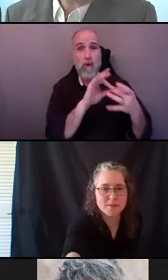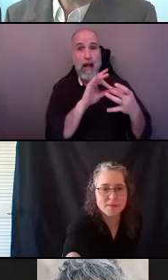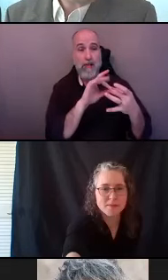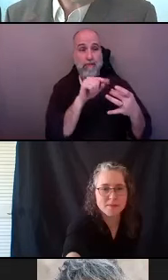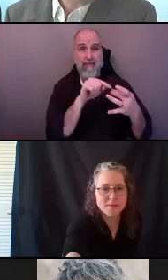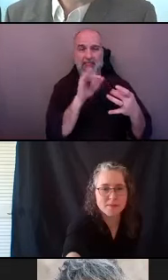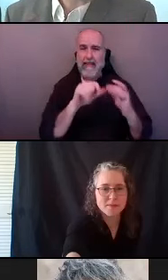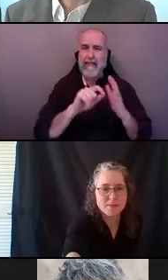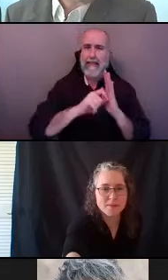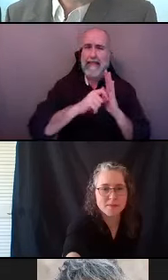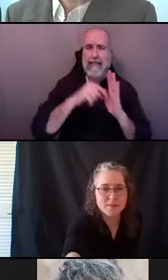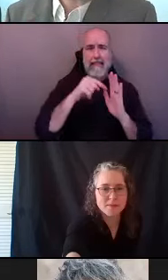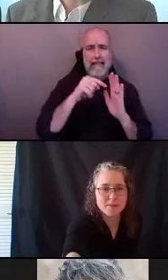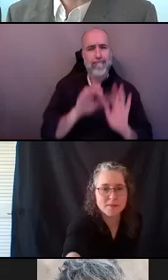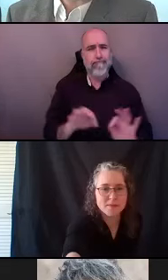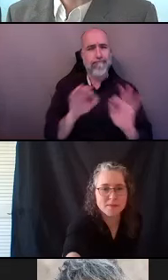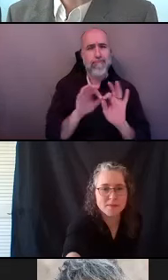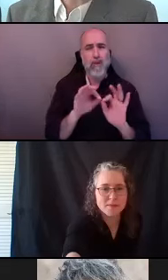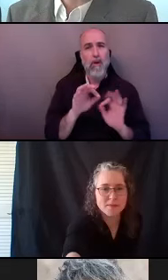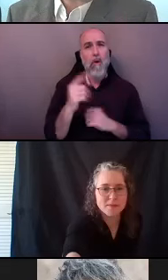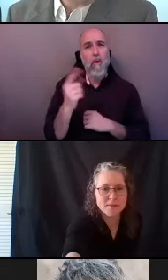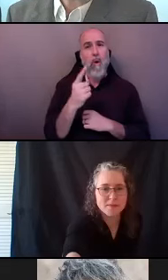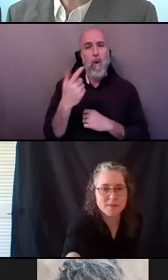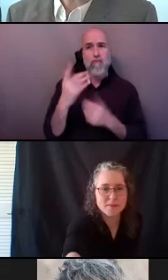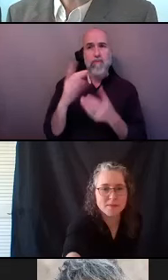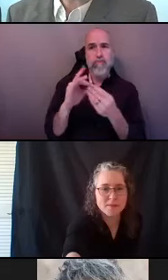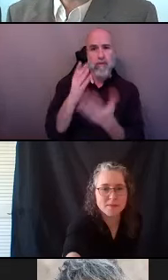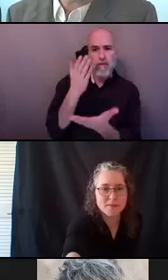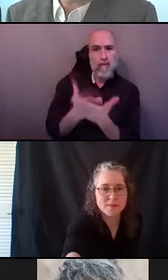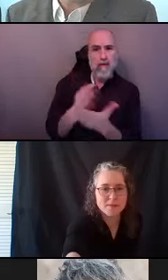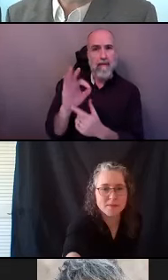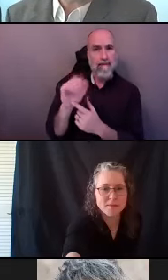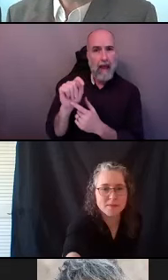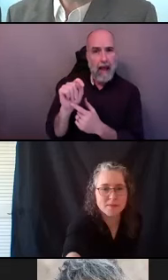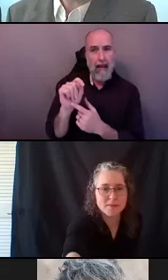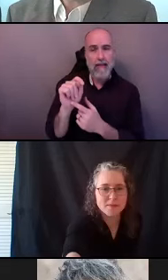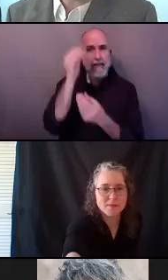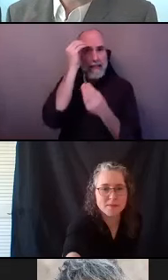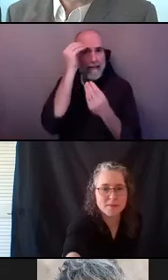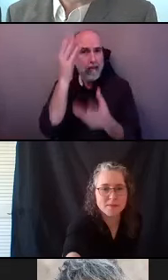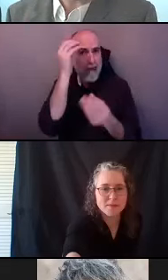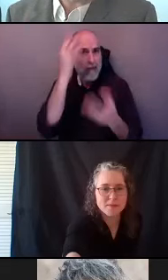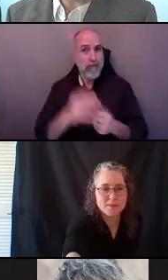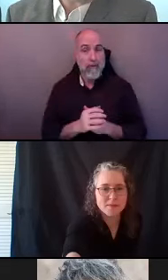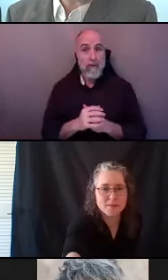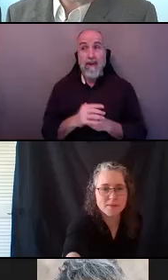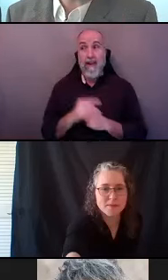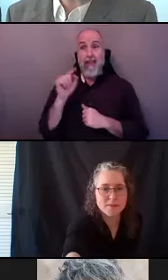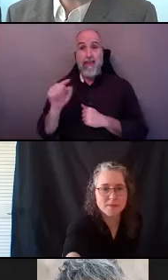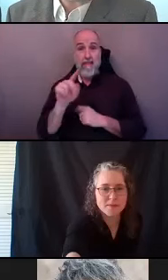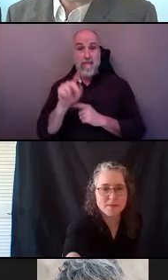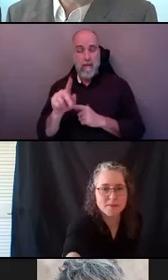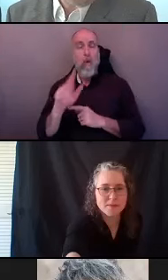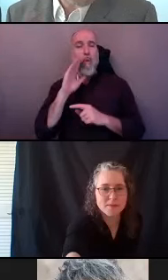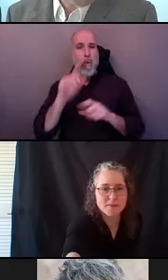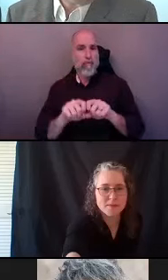keys. So always speak from a foundation of facts and information. And this PowerPoint will be available